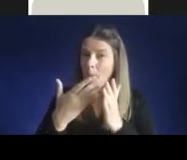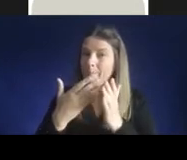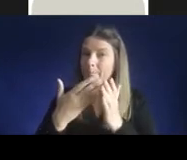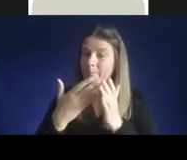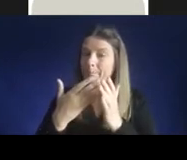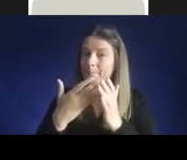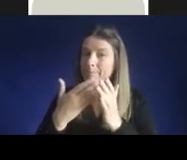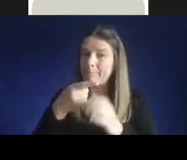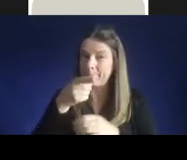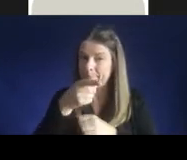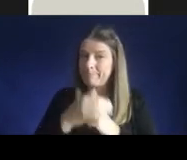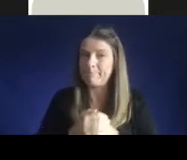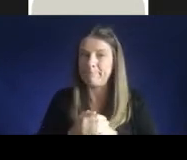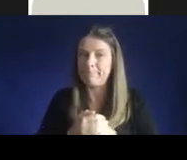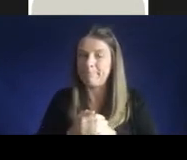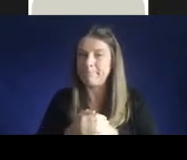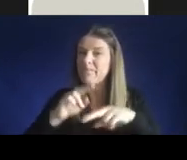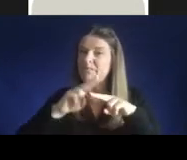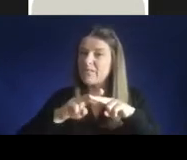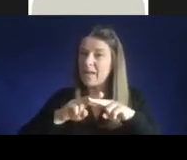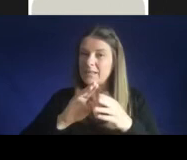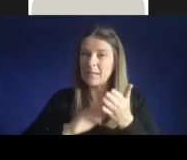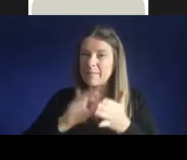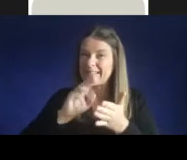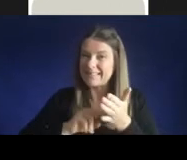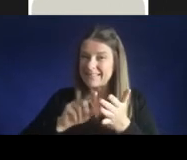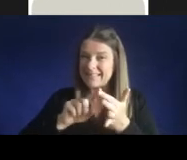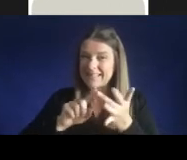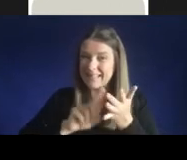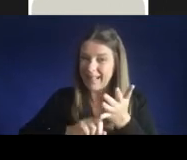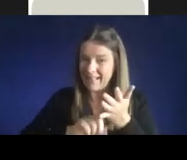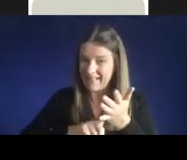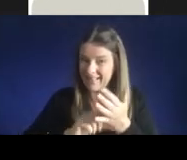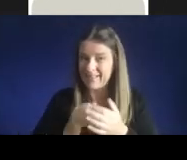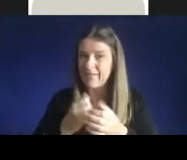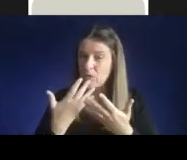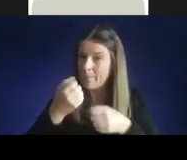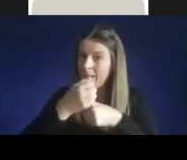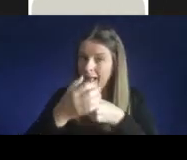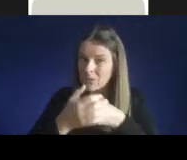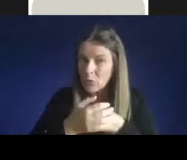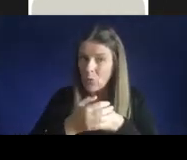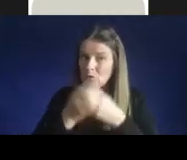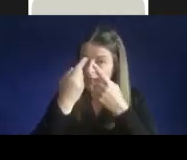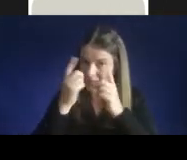Fergus McNeill from Glasgow University. The National Criminal Justice Arts